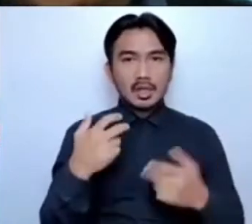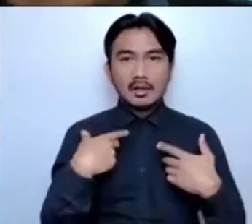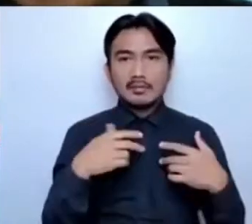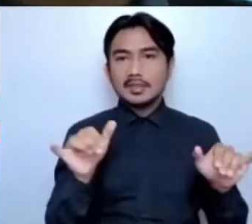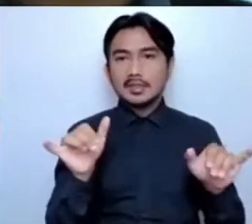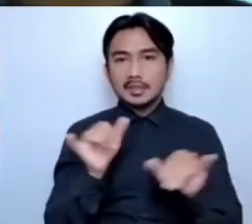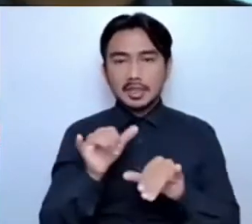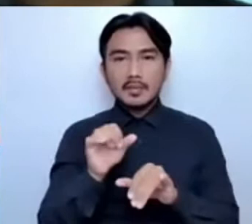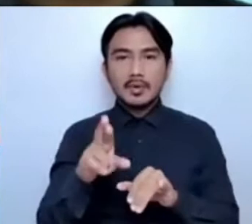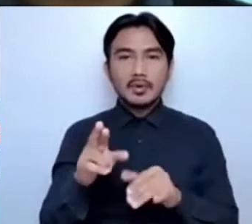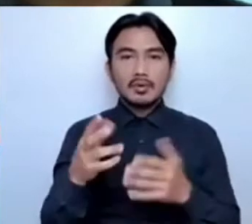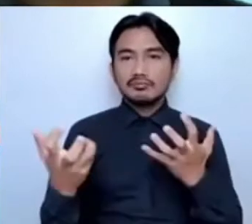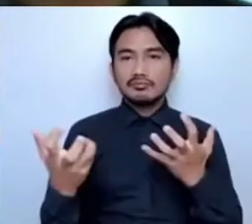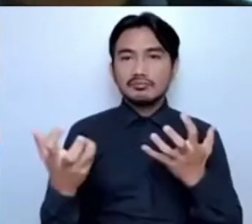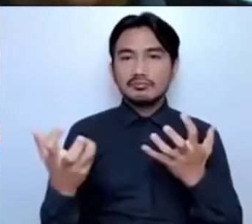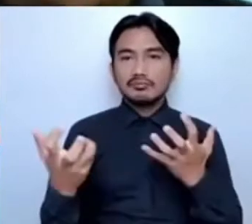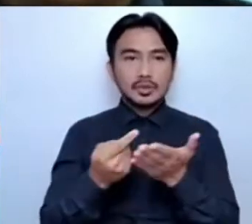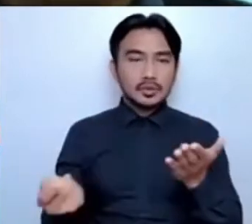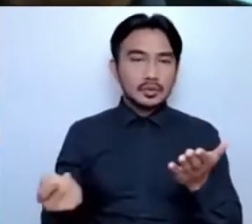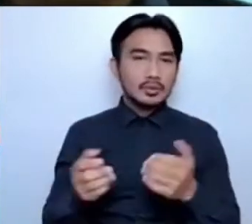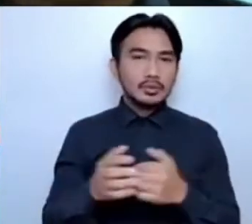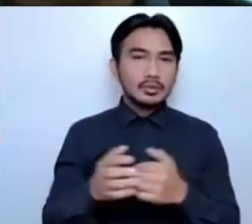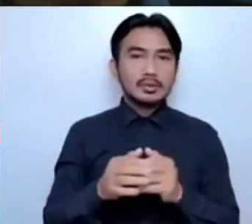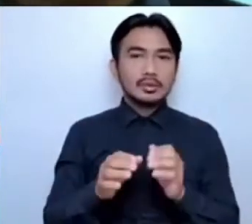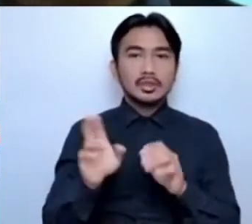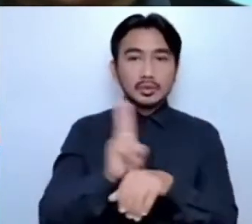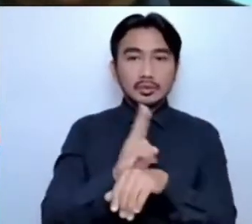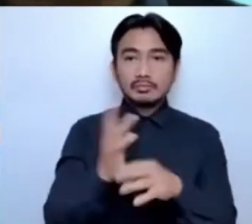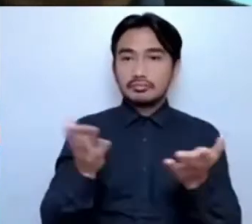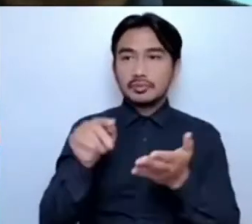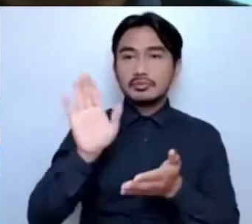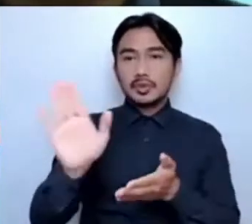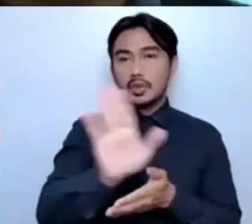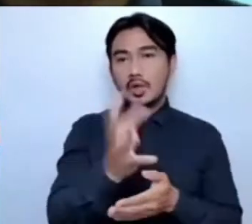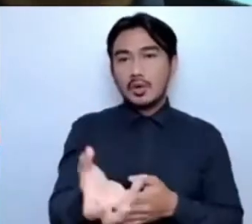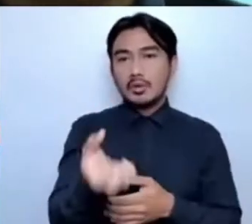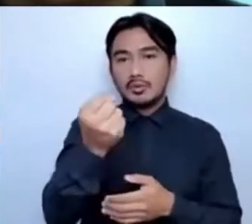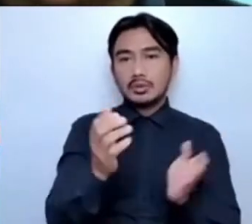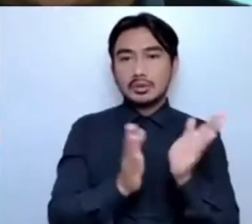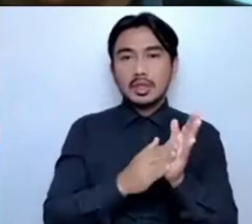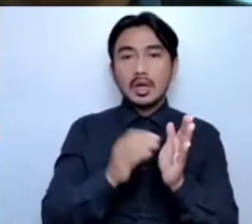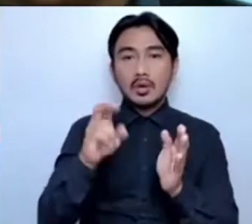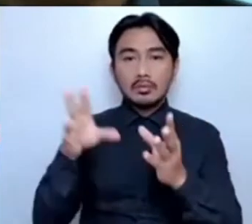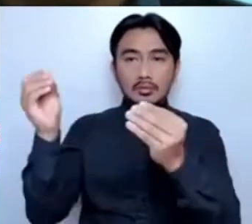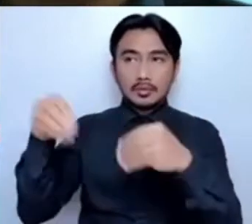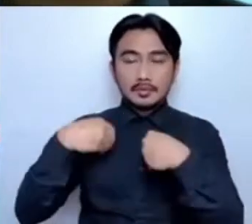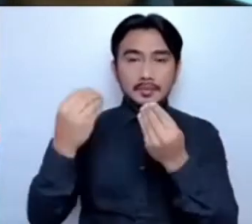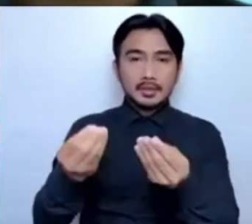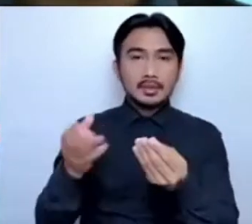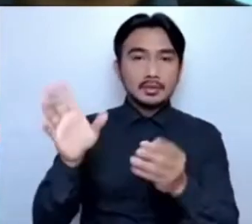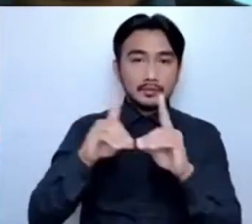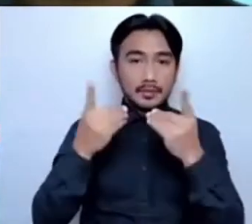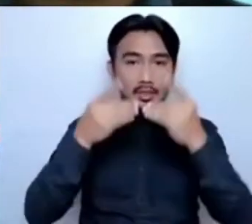tool used by your school or prescribed by the DepEd Central Office, CI Strand,